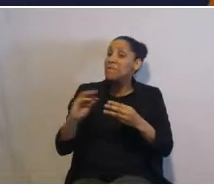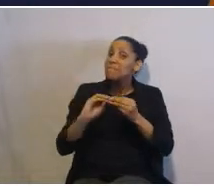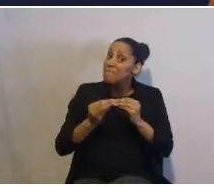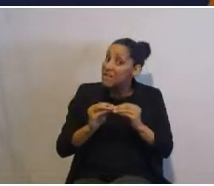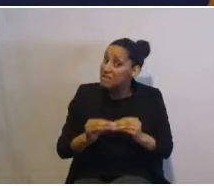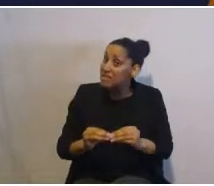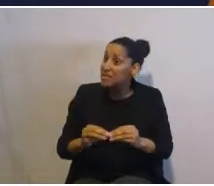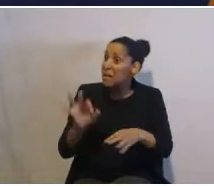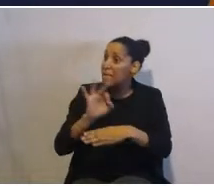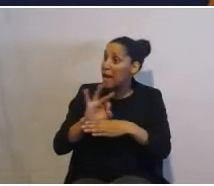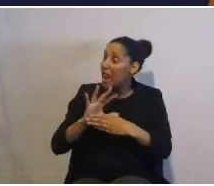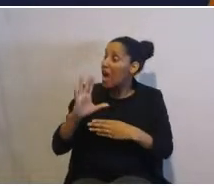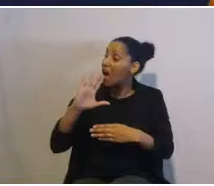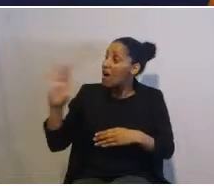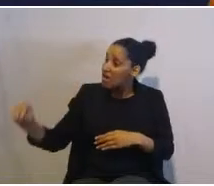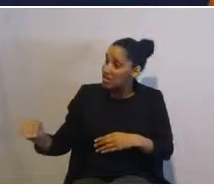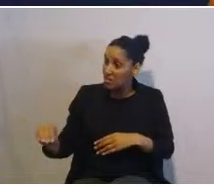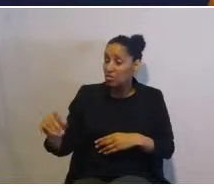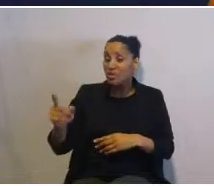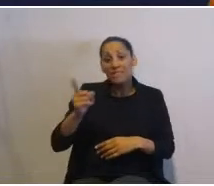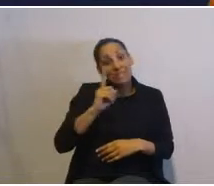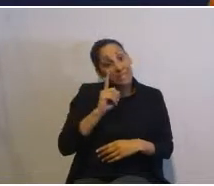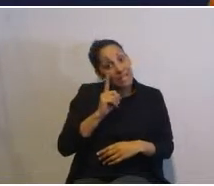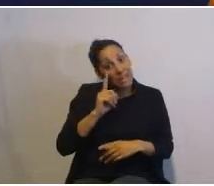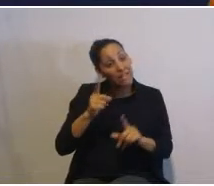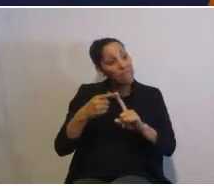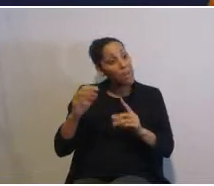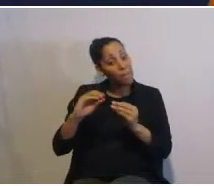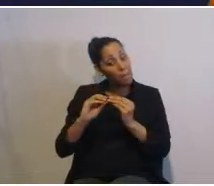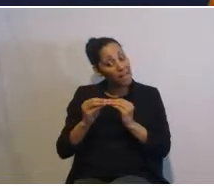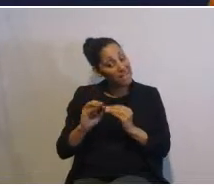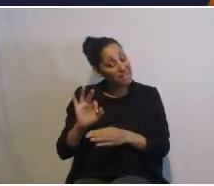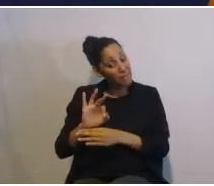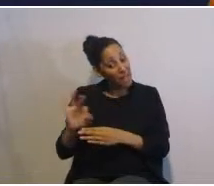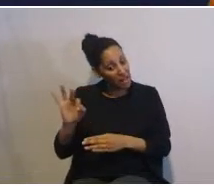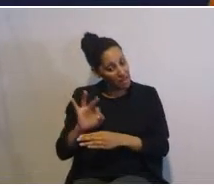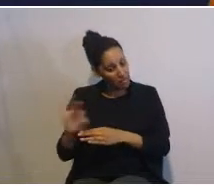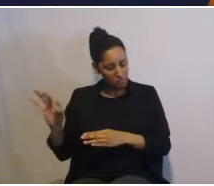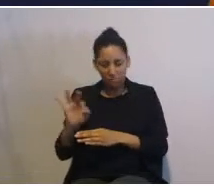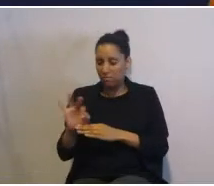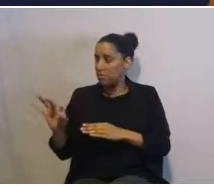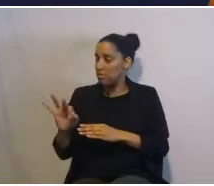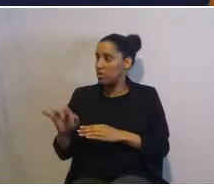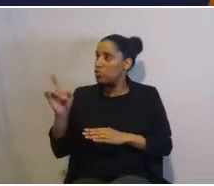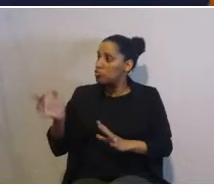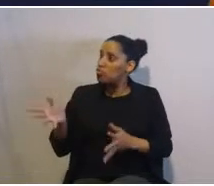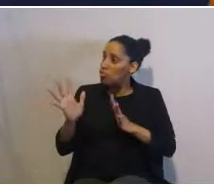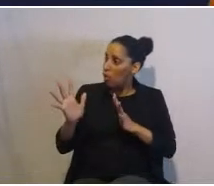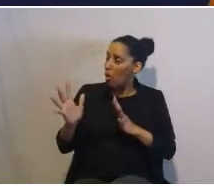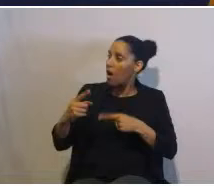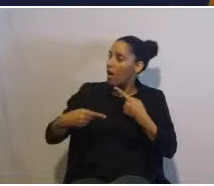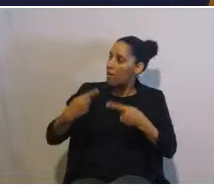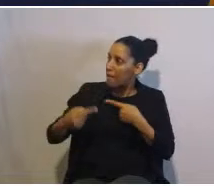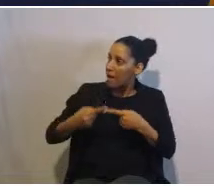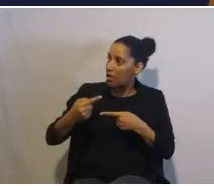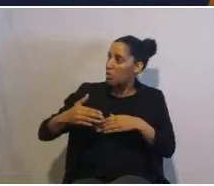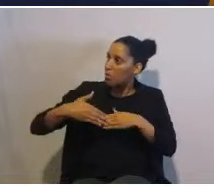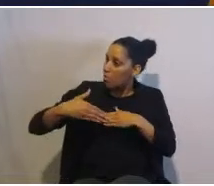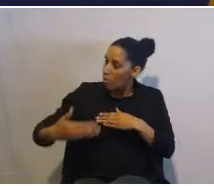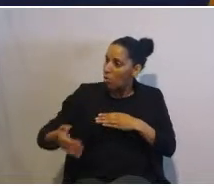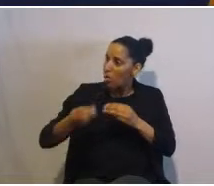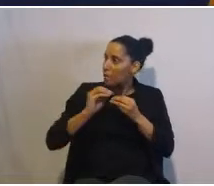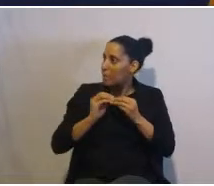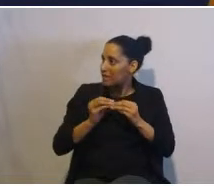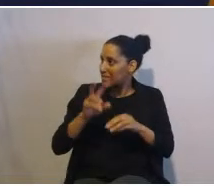we can be able to see from the maintenance plan the fact that you are talking about further maintenance that is